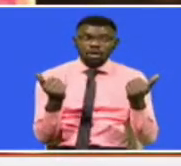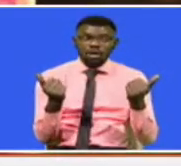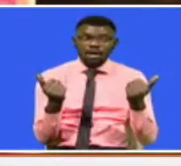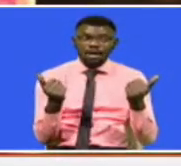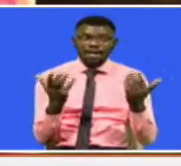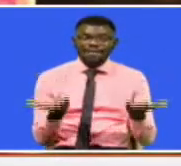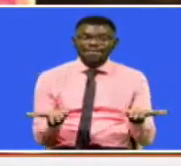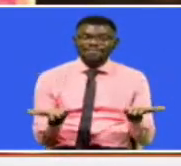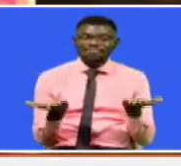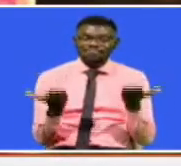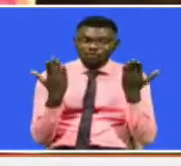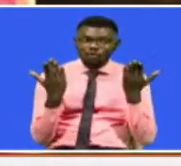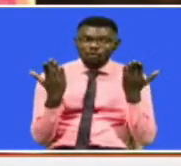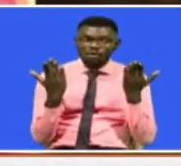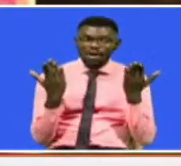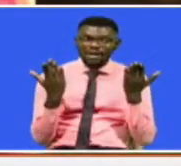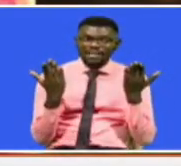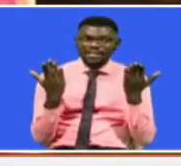improve educational